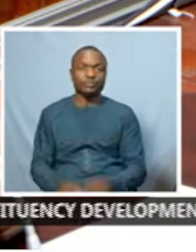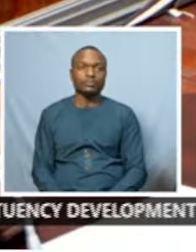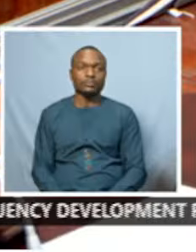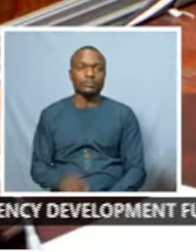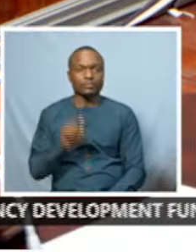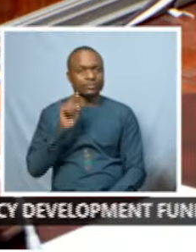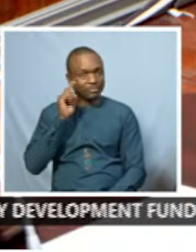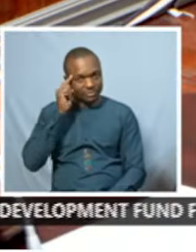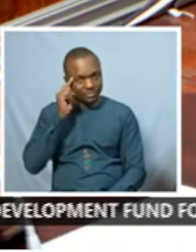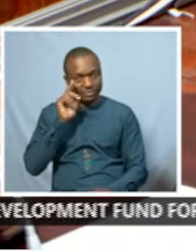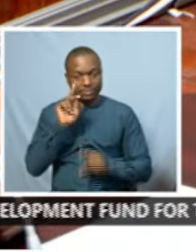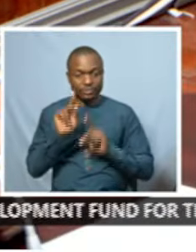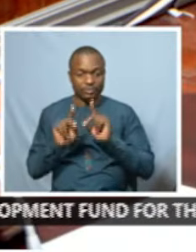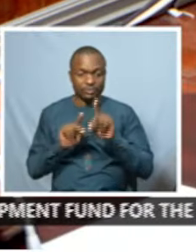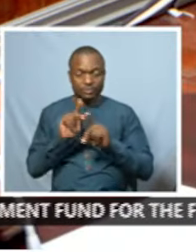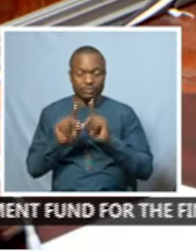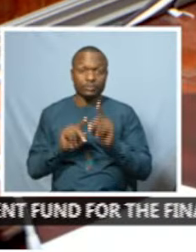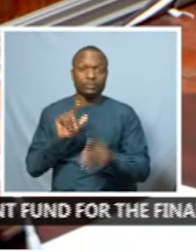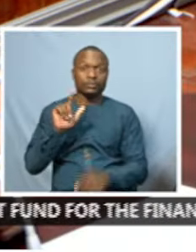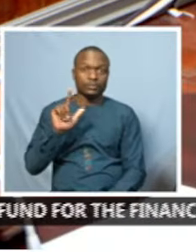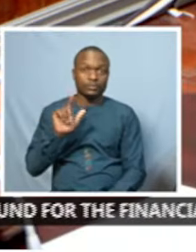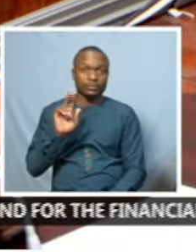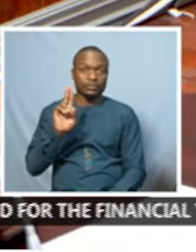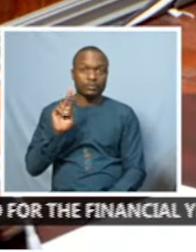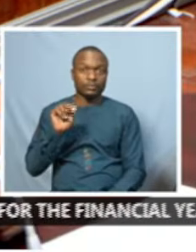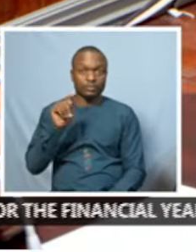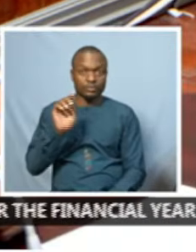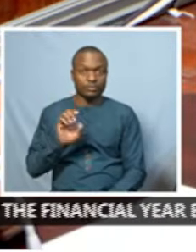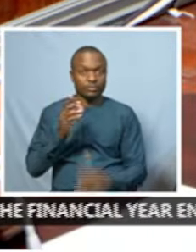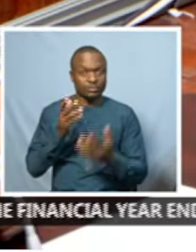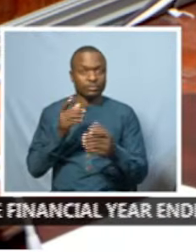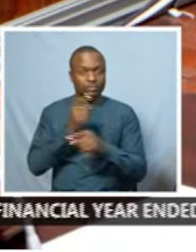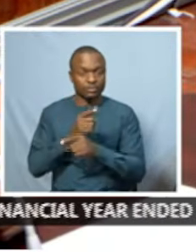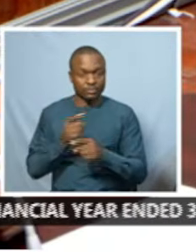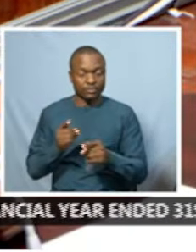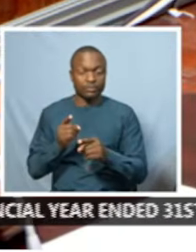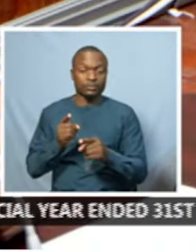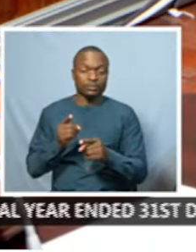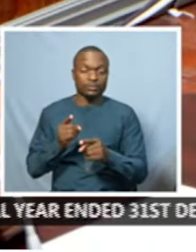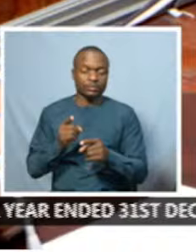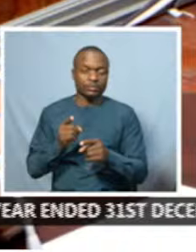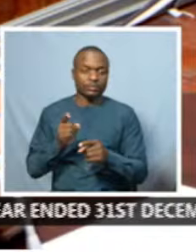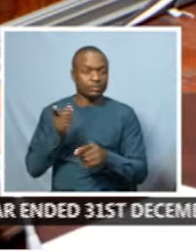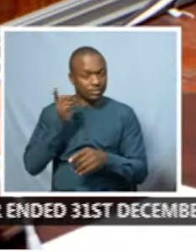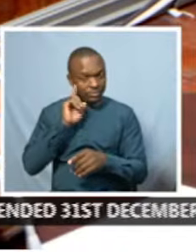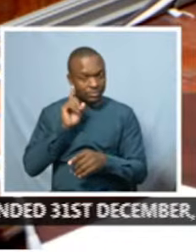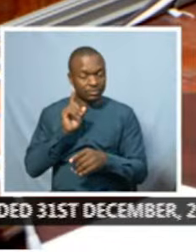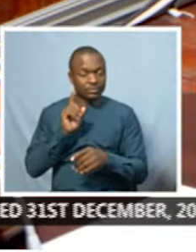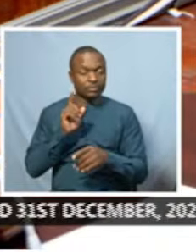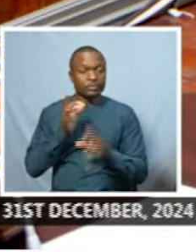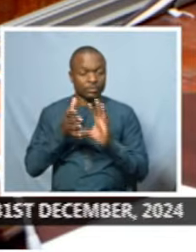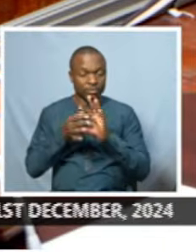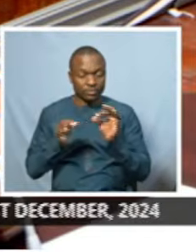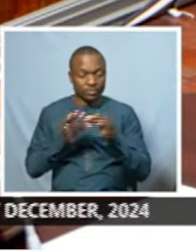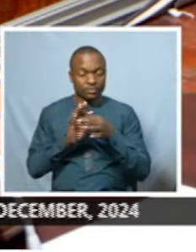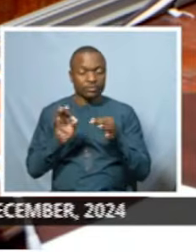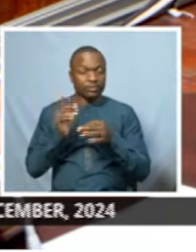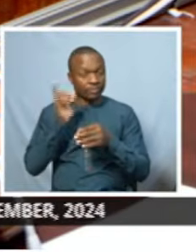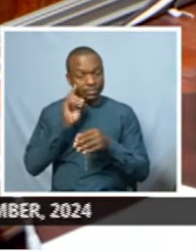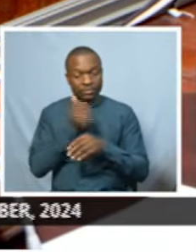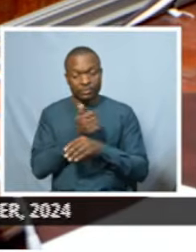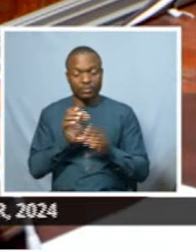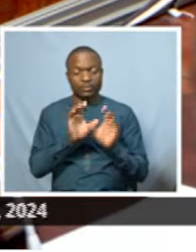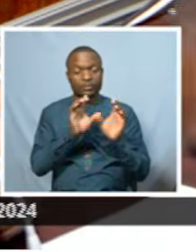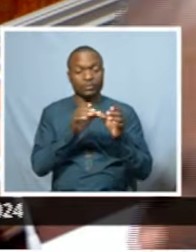Do you think the people of LUNTE, or they're getting it just as a story when they hear other councils, other